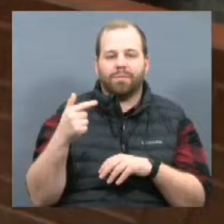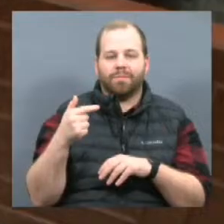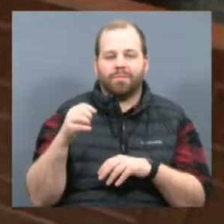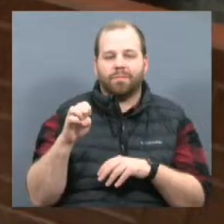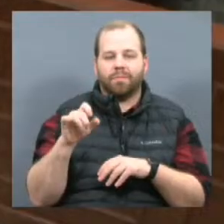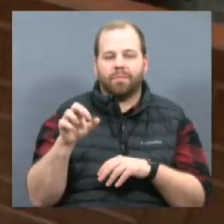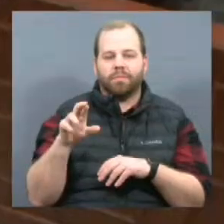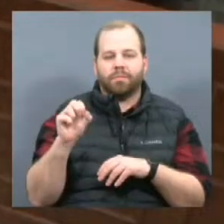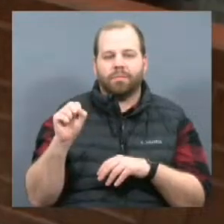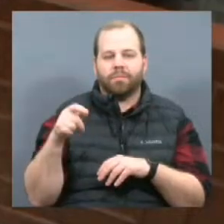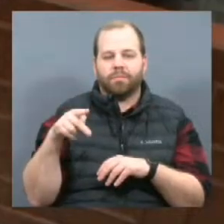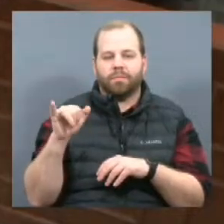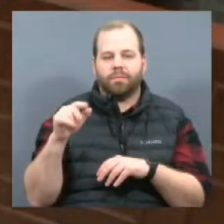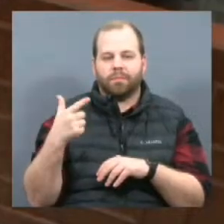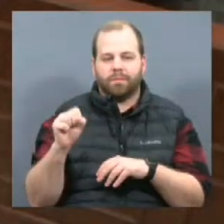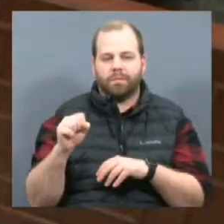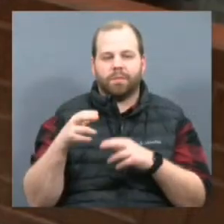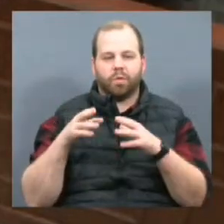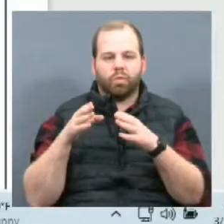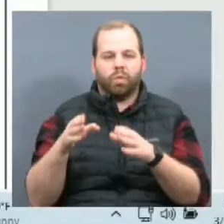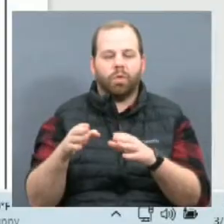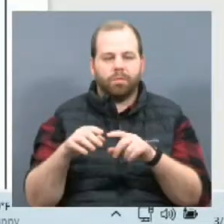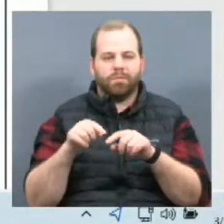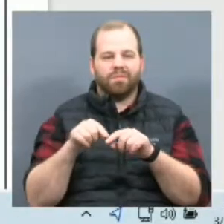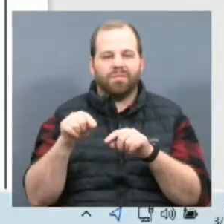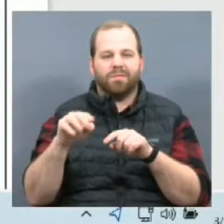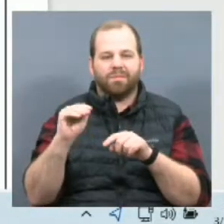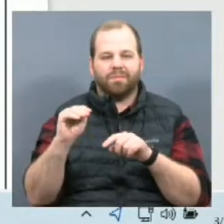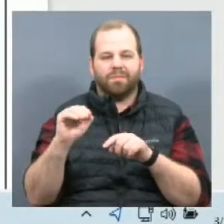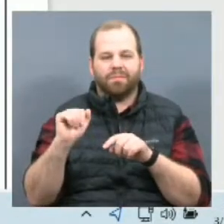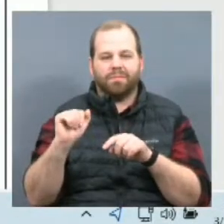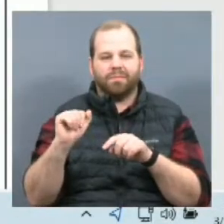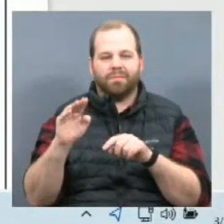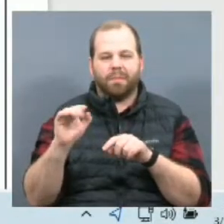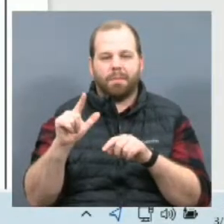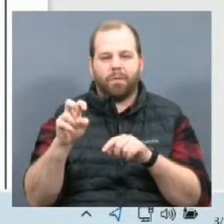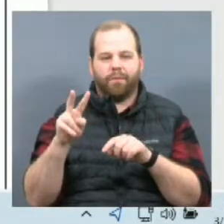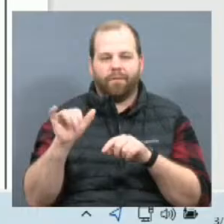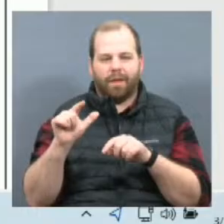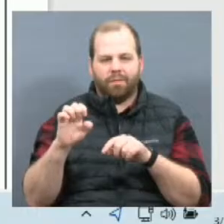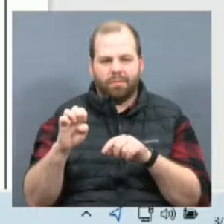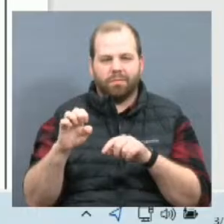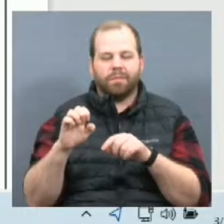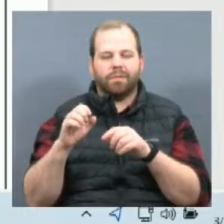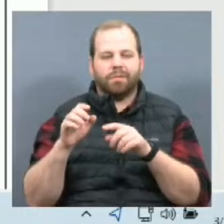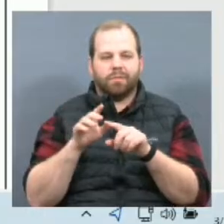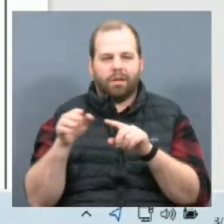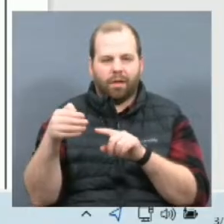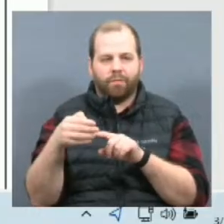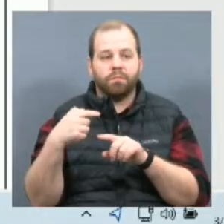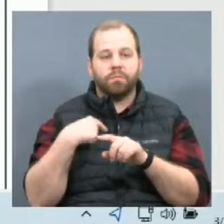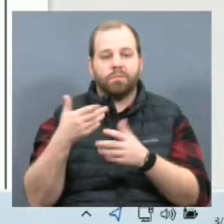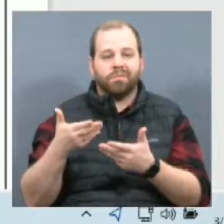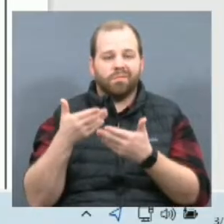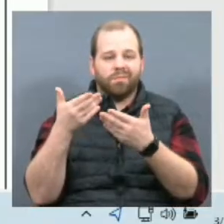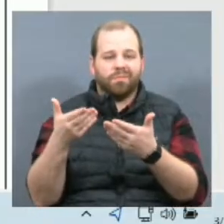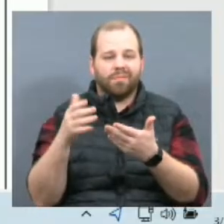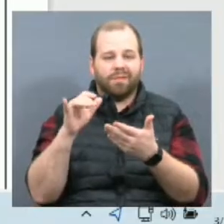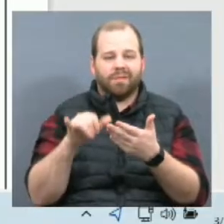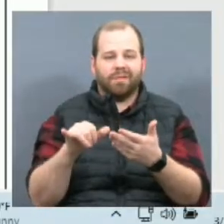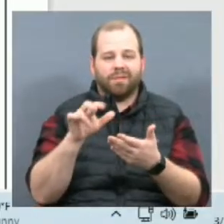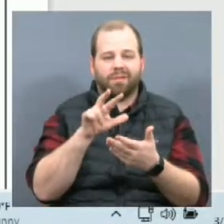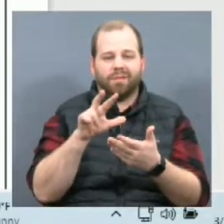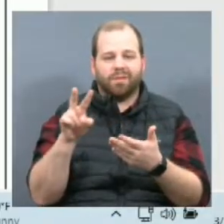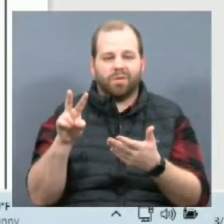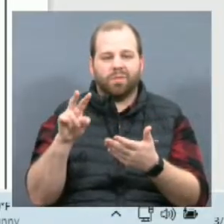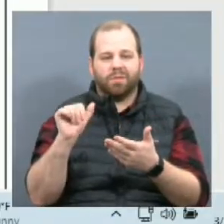Road, approximately 0.4 of a mile south of Mableville Cutoff. The applicant proposes to rezone this